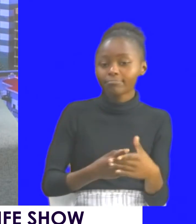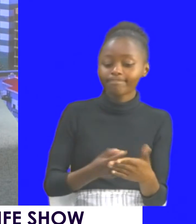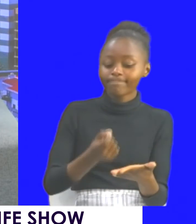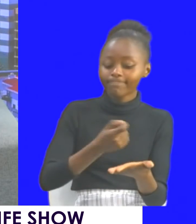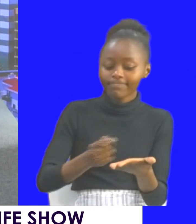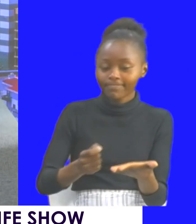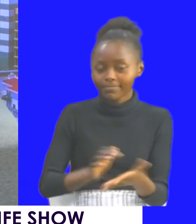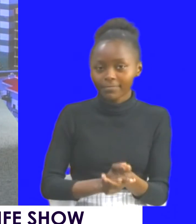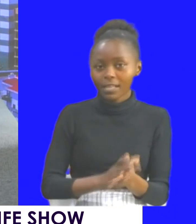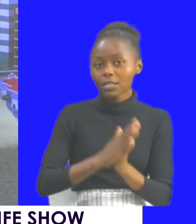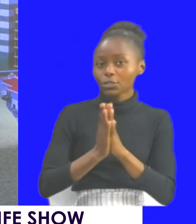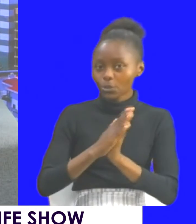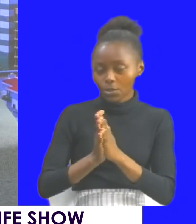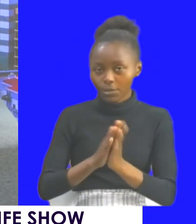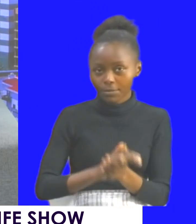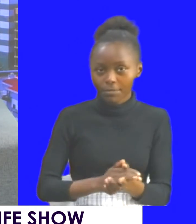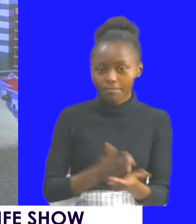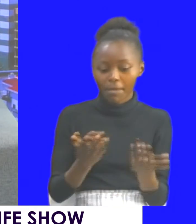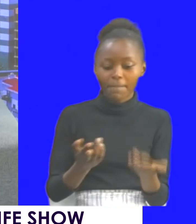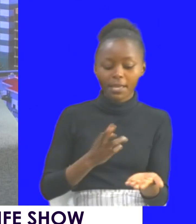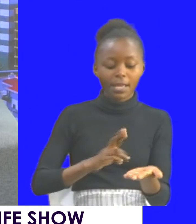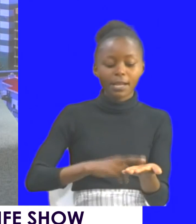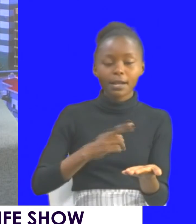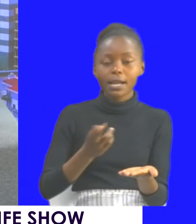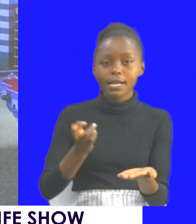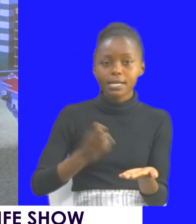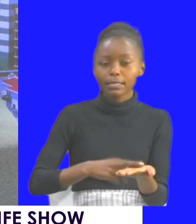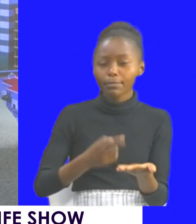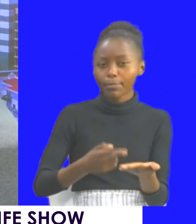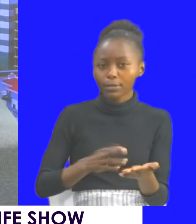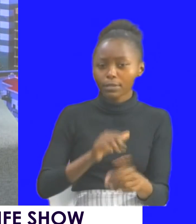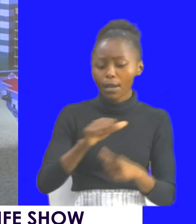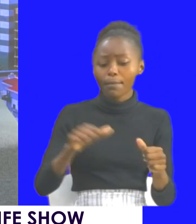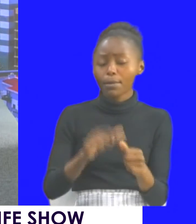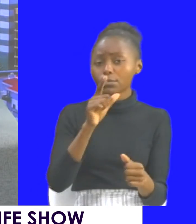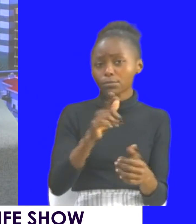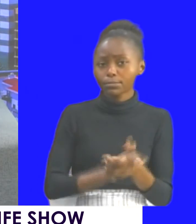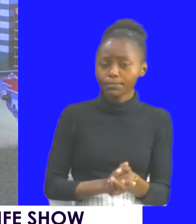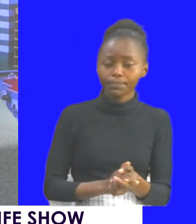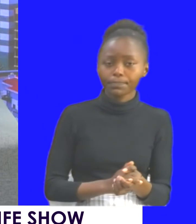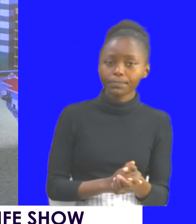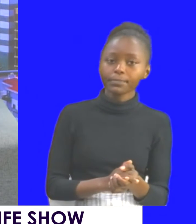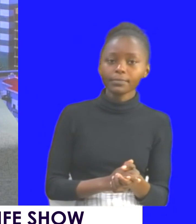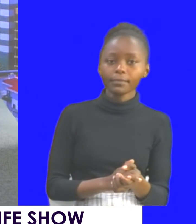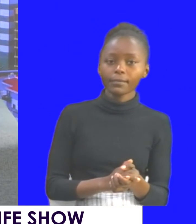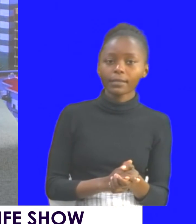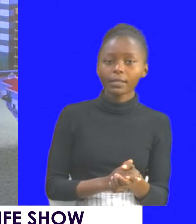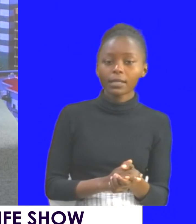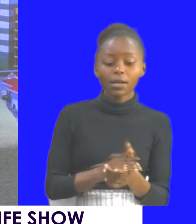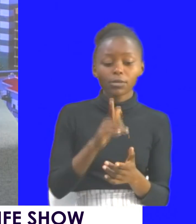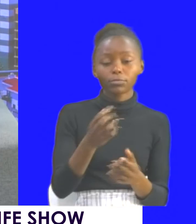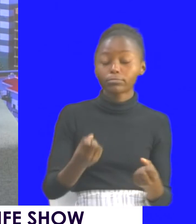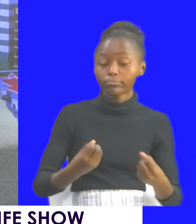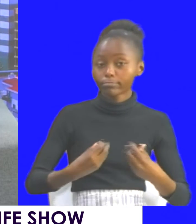writing a story, writing a report about you. Do some kind of biography on you. And you will be